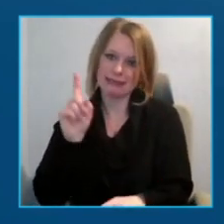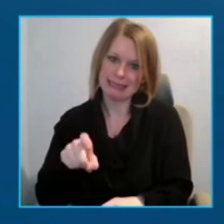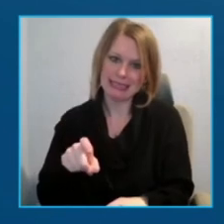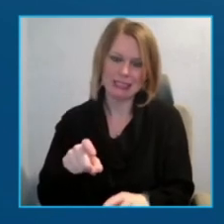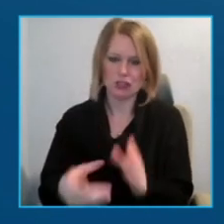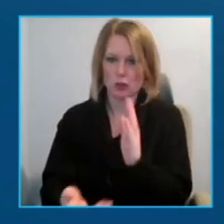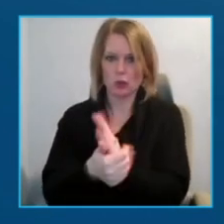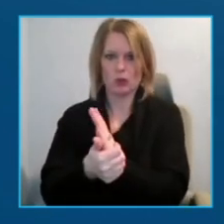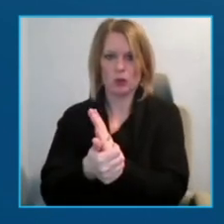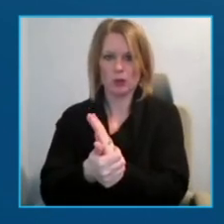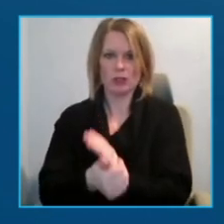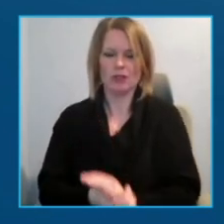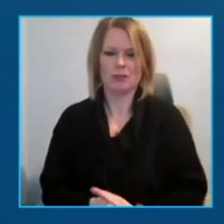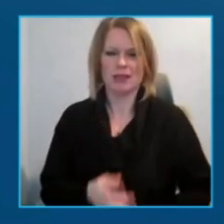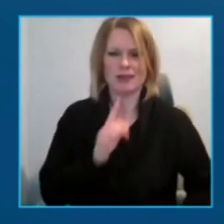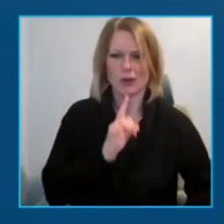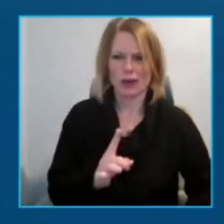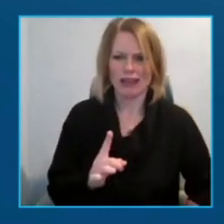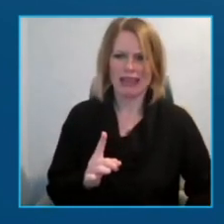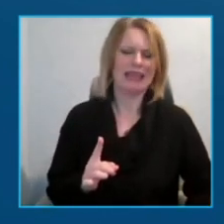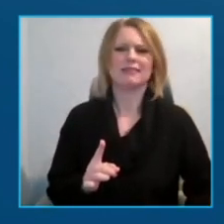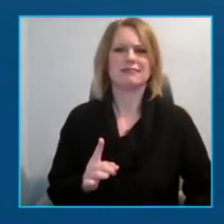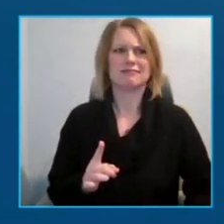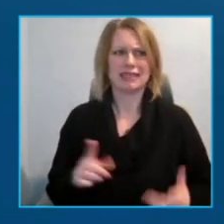a little old dry creek.